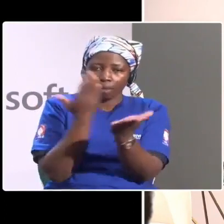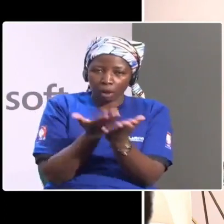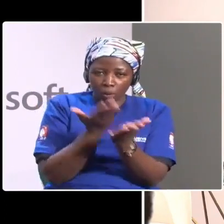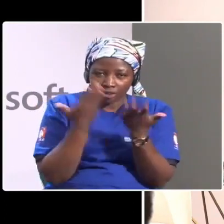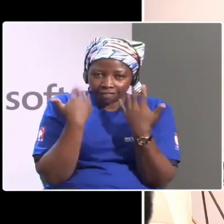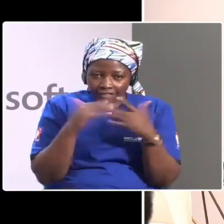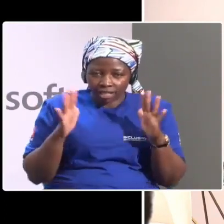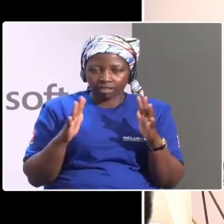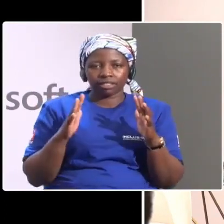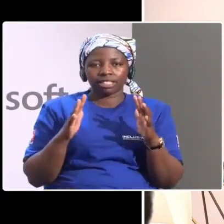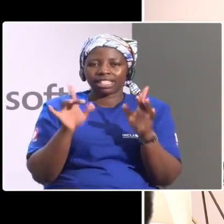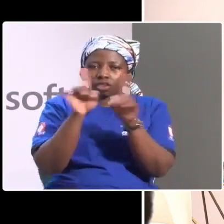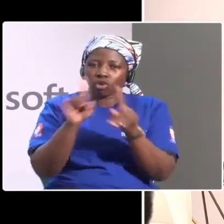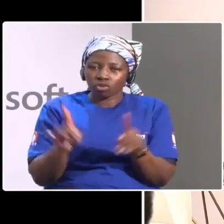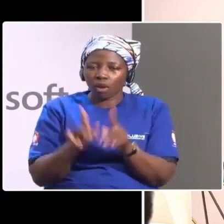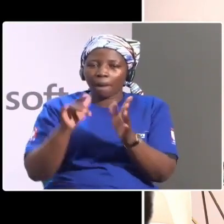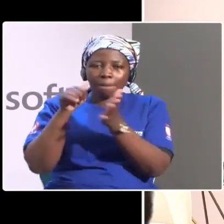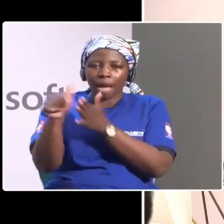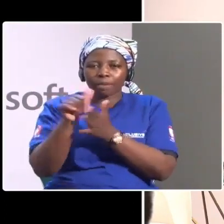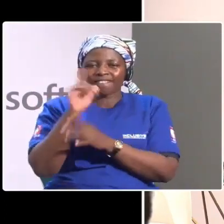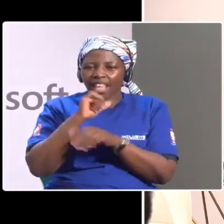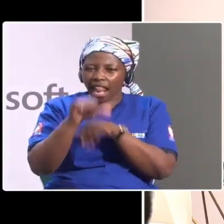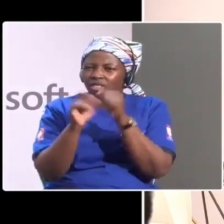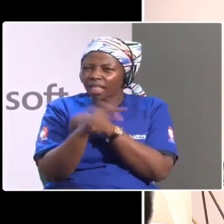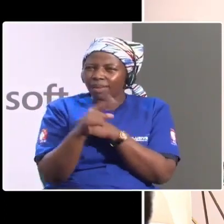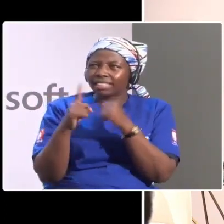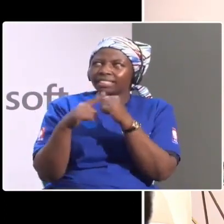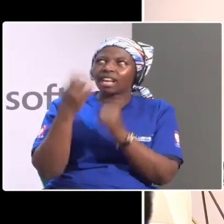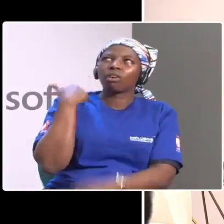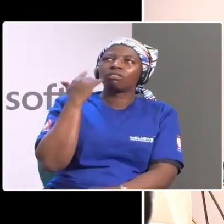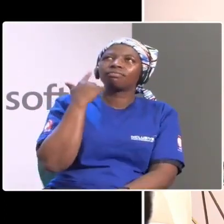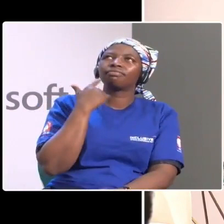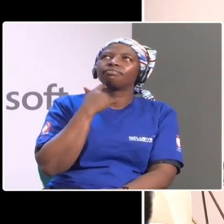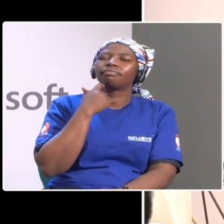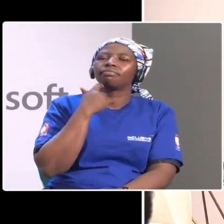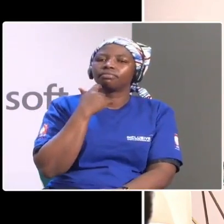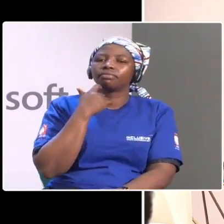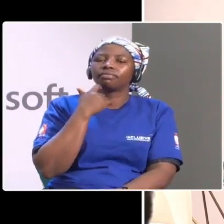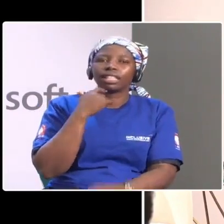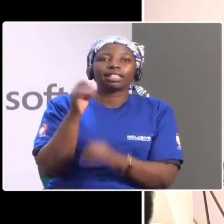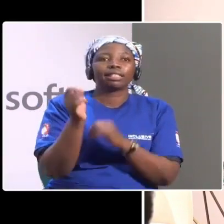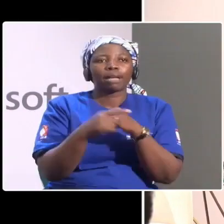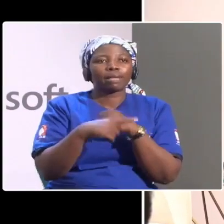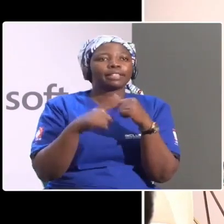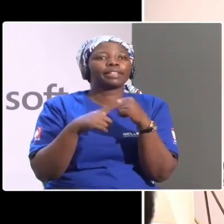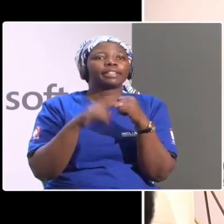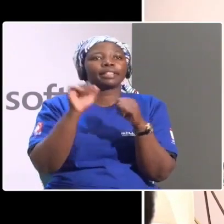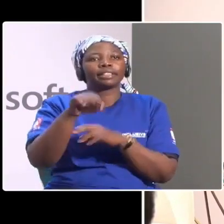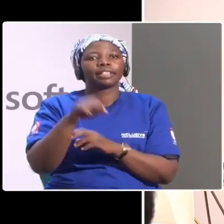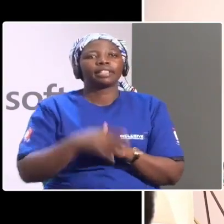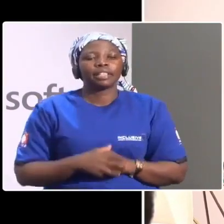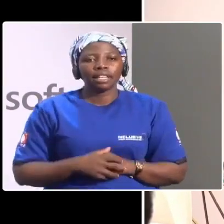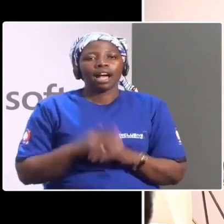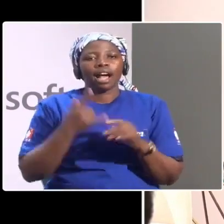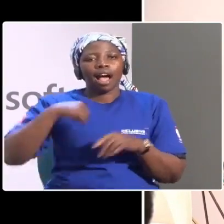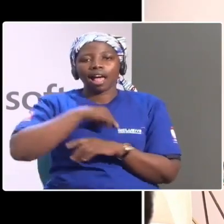was published about 6 months ago. 6 months, eh? 1 year. Yeah, so we are looking